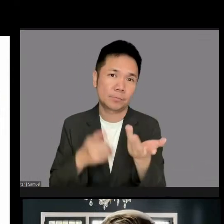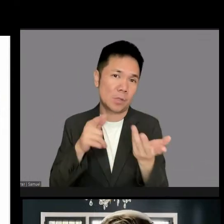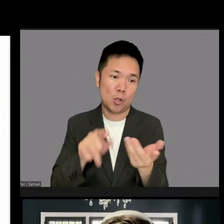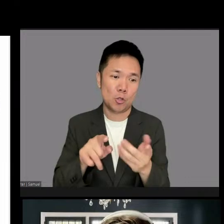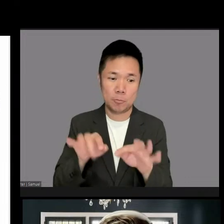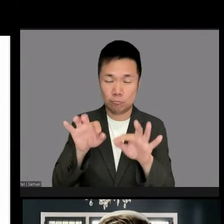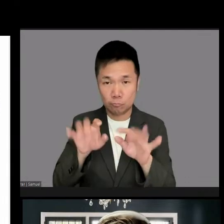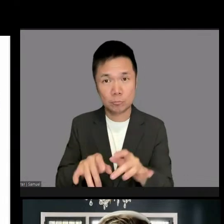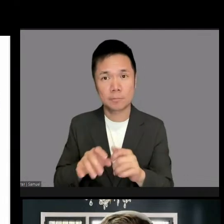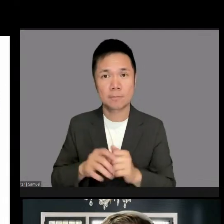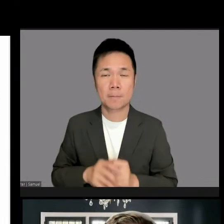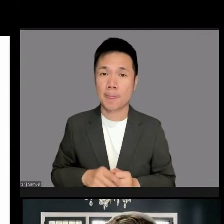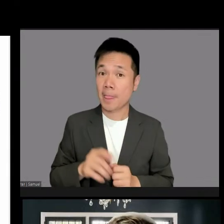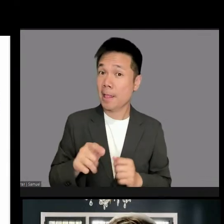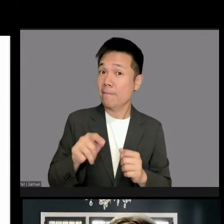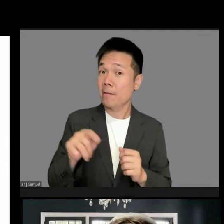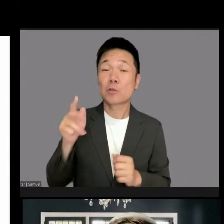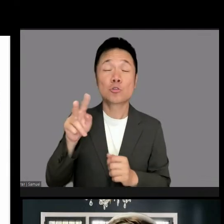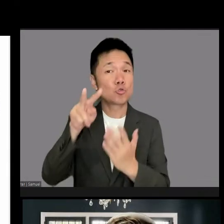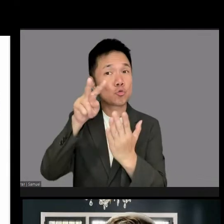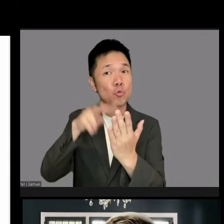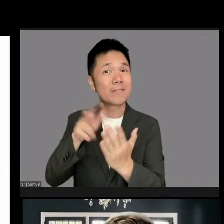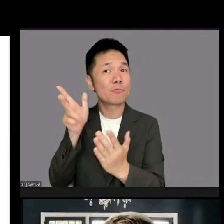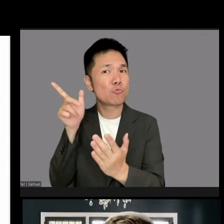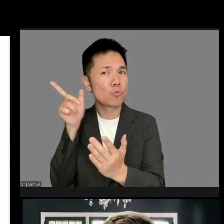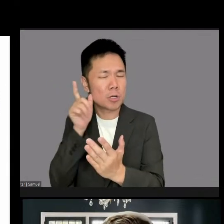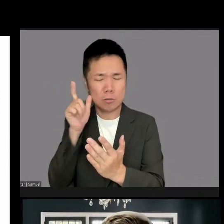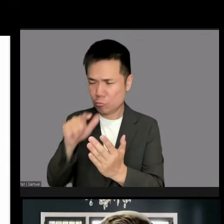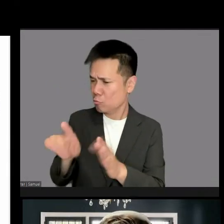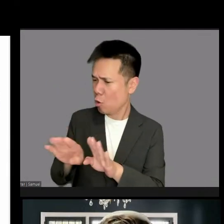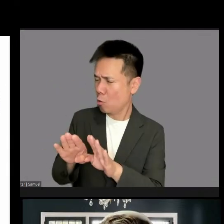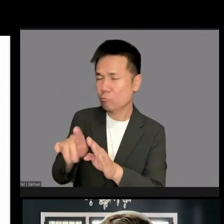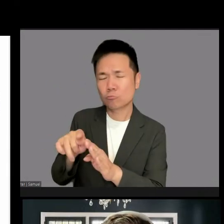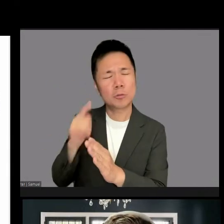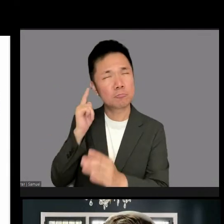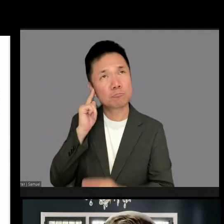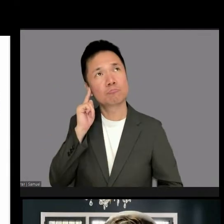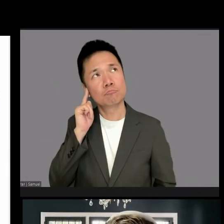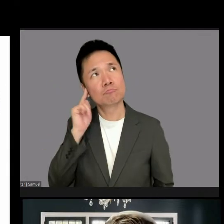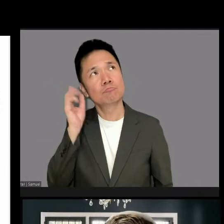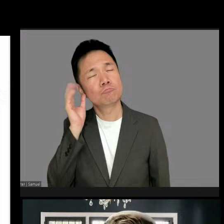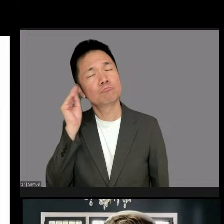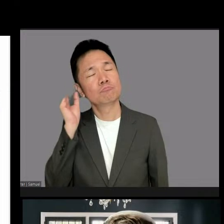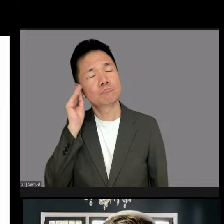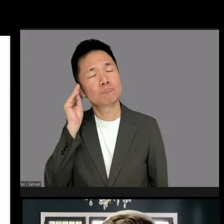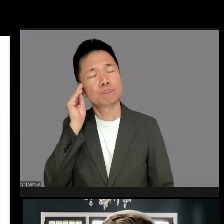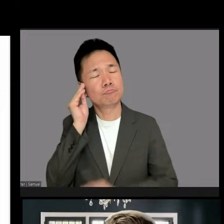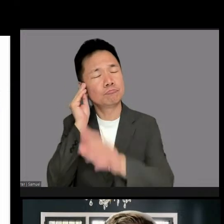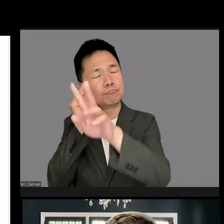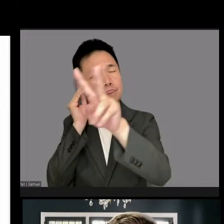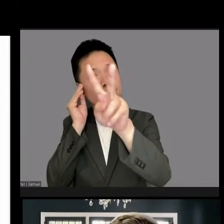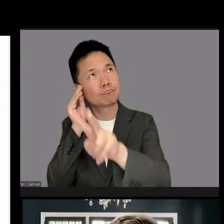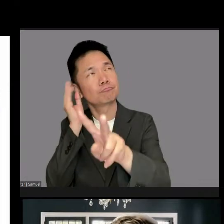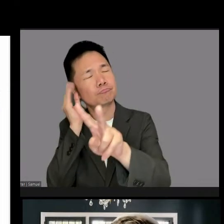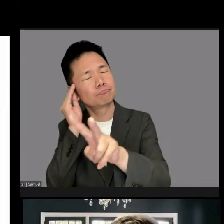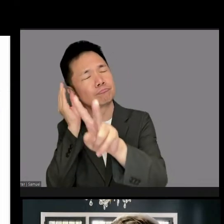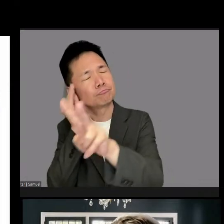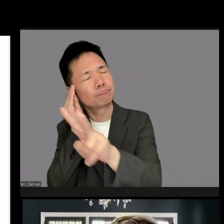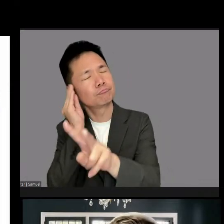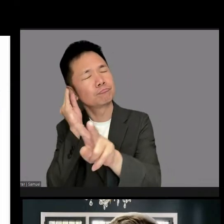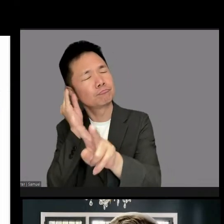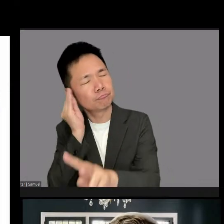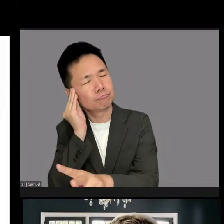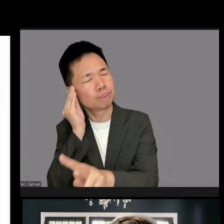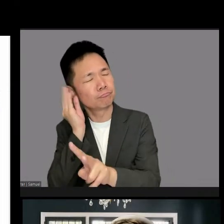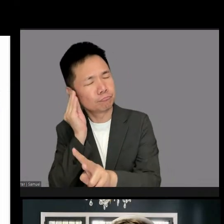for example, like the screen reader, turn them on and start playing with them so that you understand how they function, because